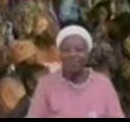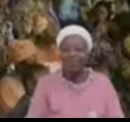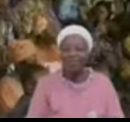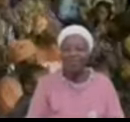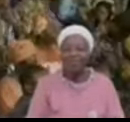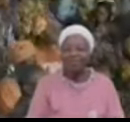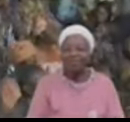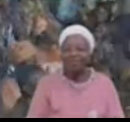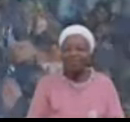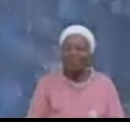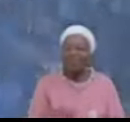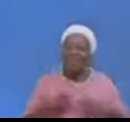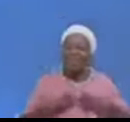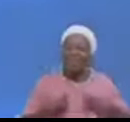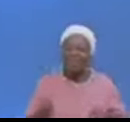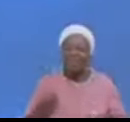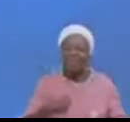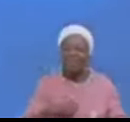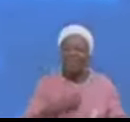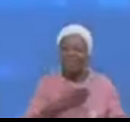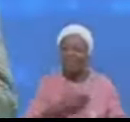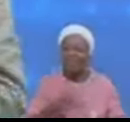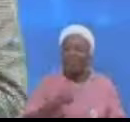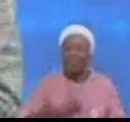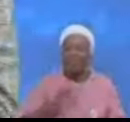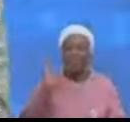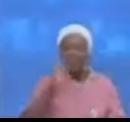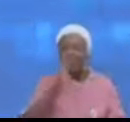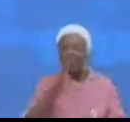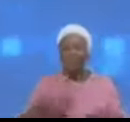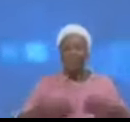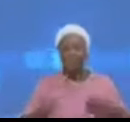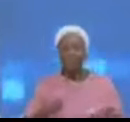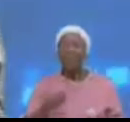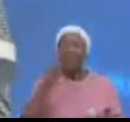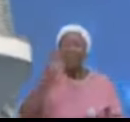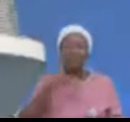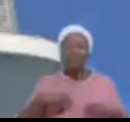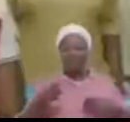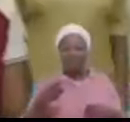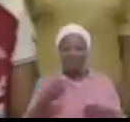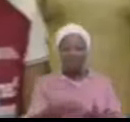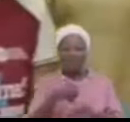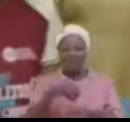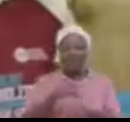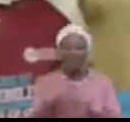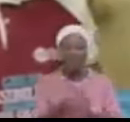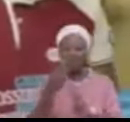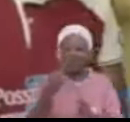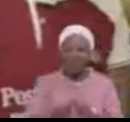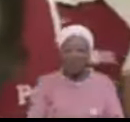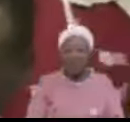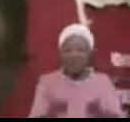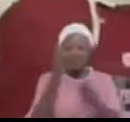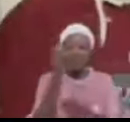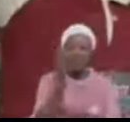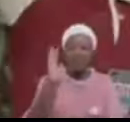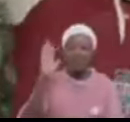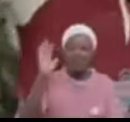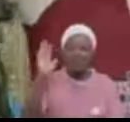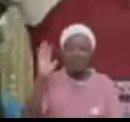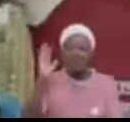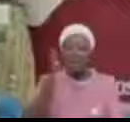Heal me and I shall be healed. He will heal you tonight. Raise up your hand and